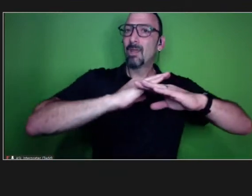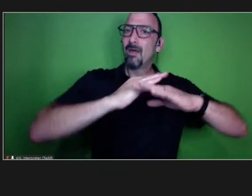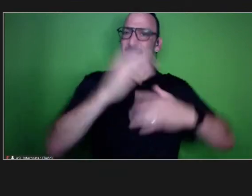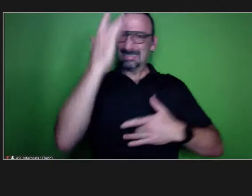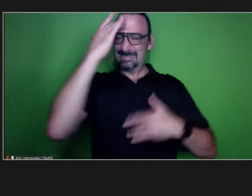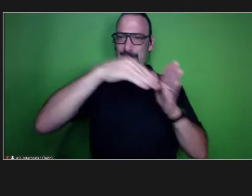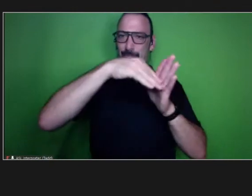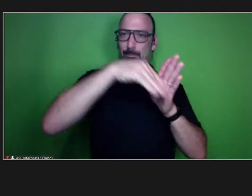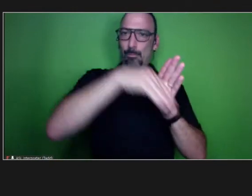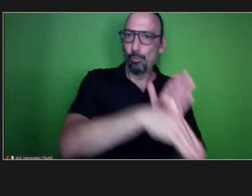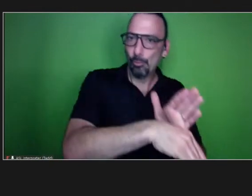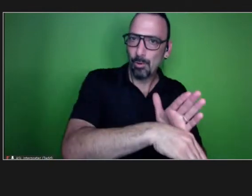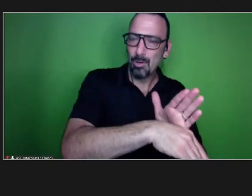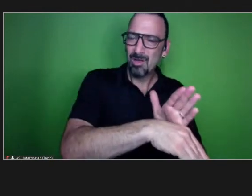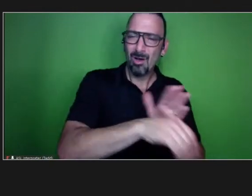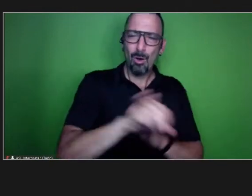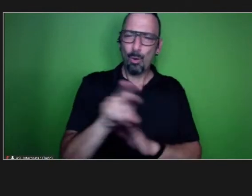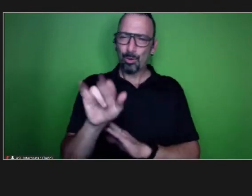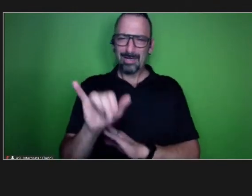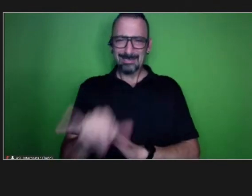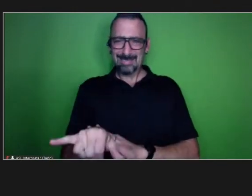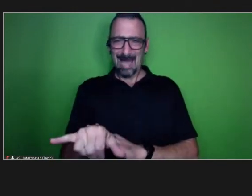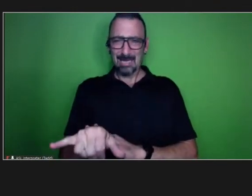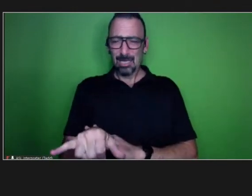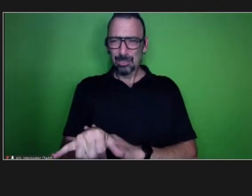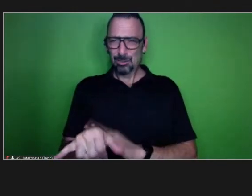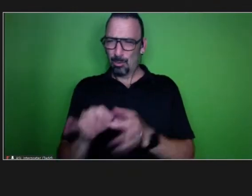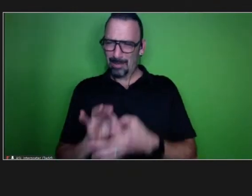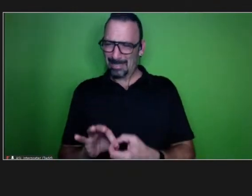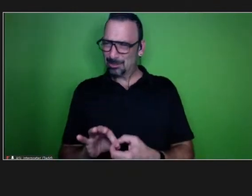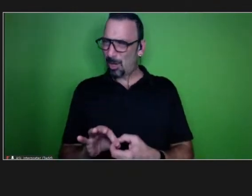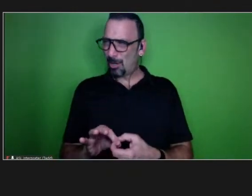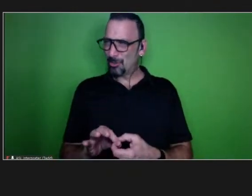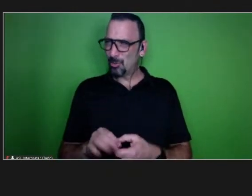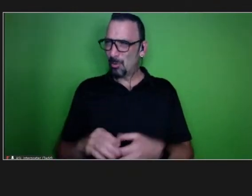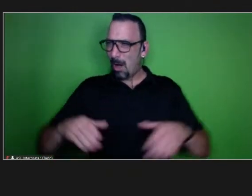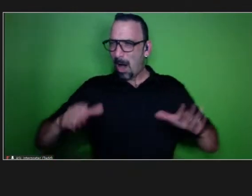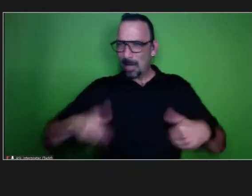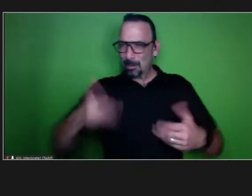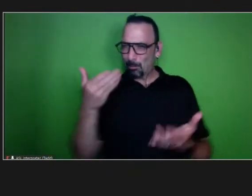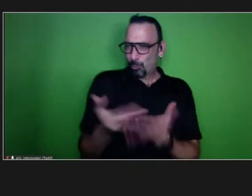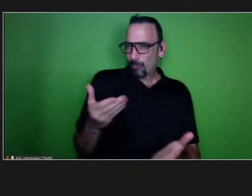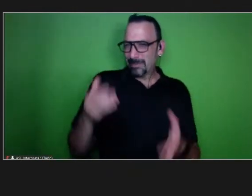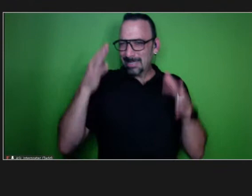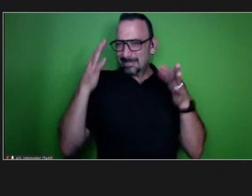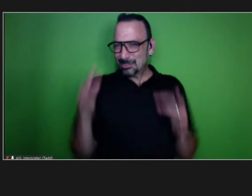just kind of based on an unproven theory about decision-making behavior.